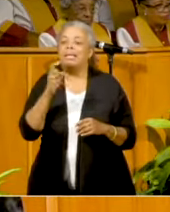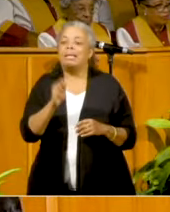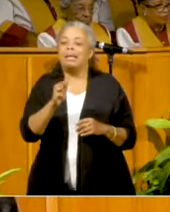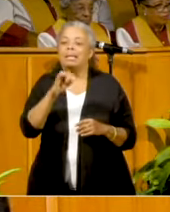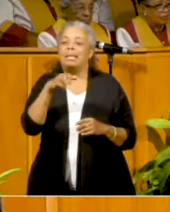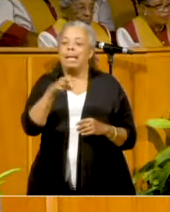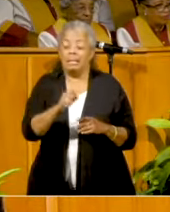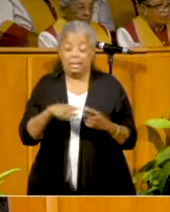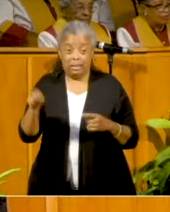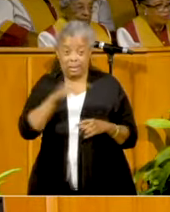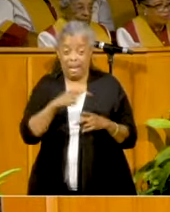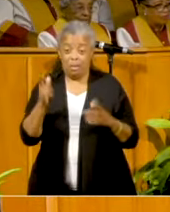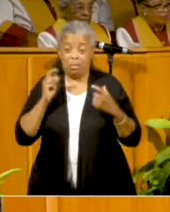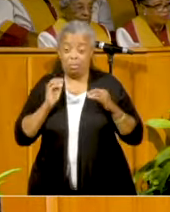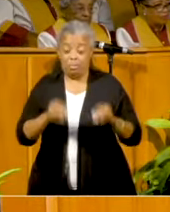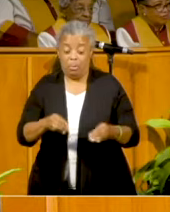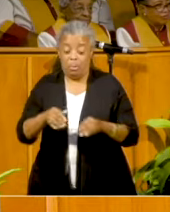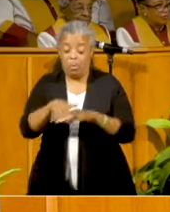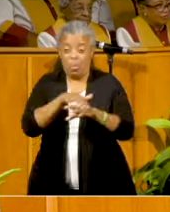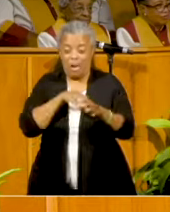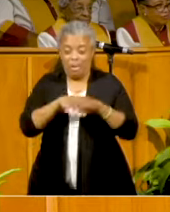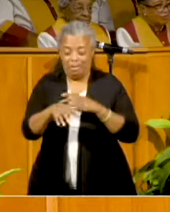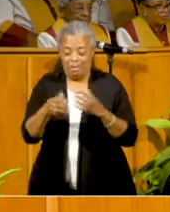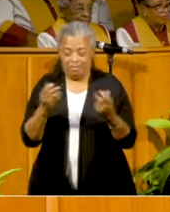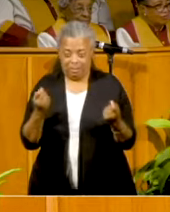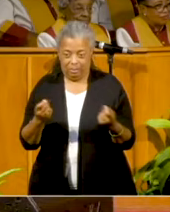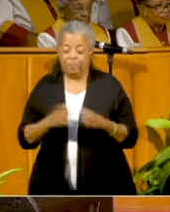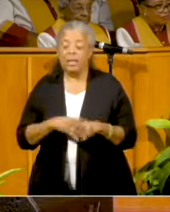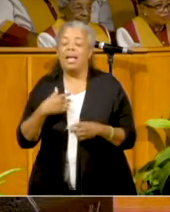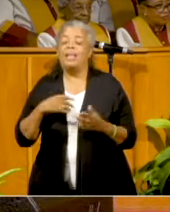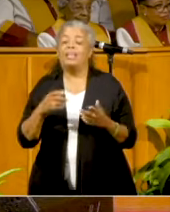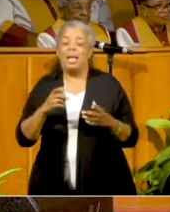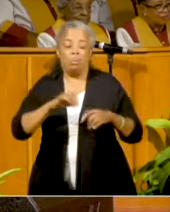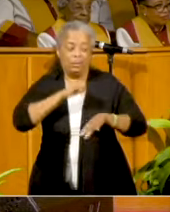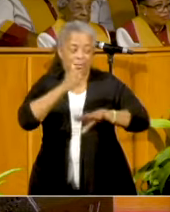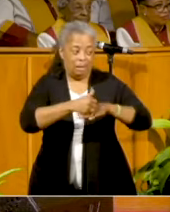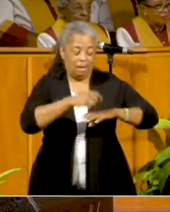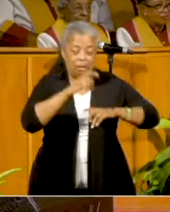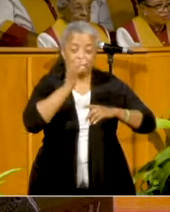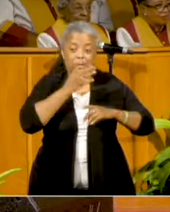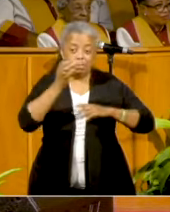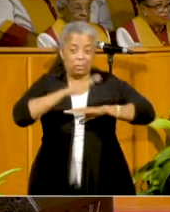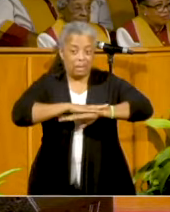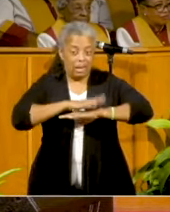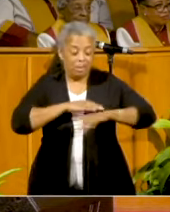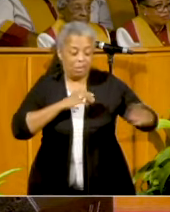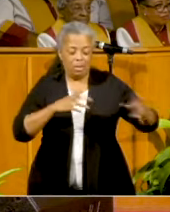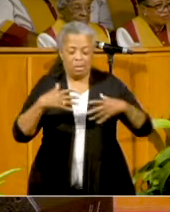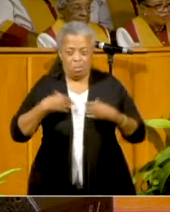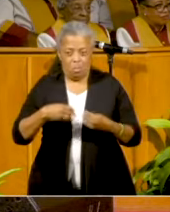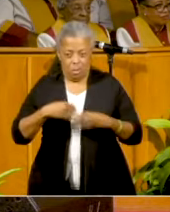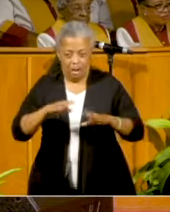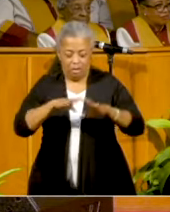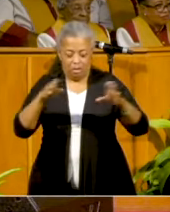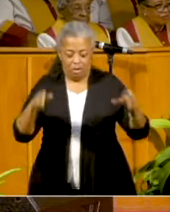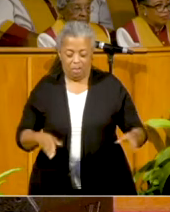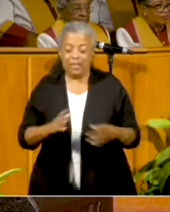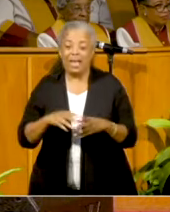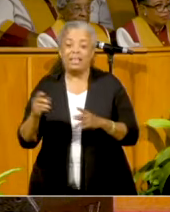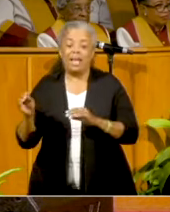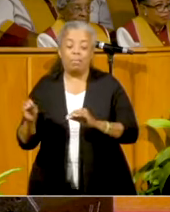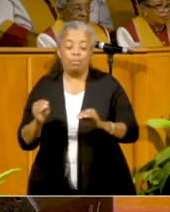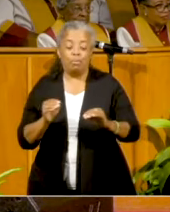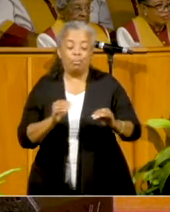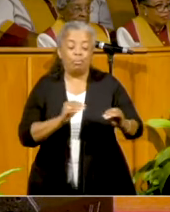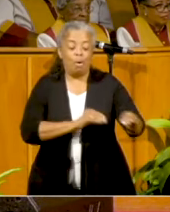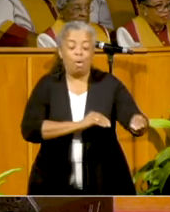back, and they'd be putting on those white gloves. And they would drape the communion table in white linen. And they would roll